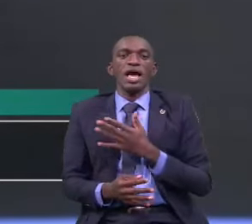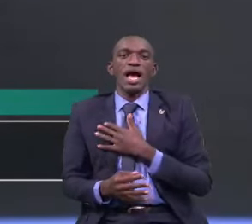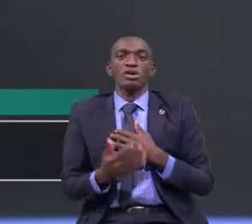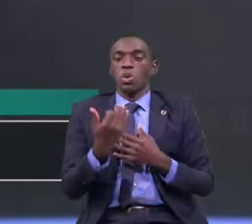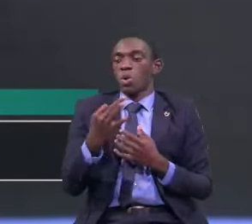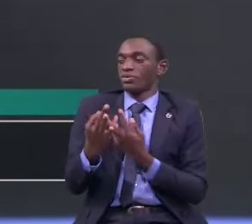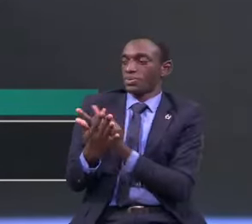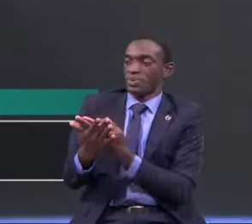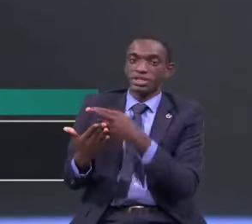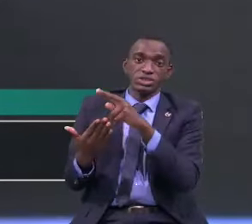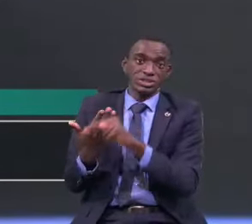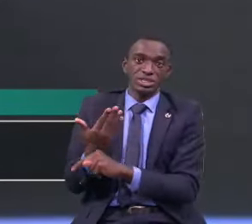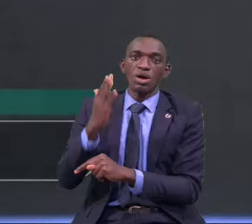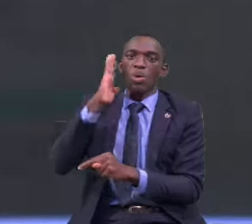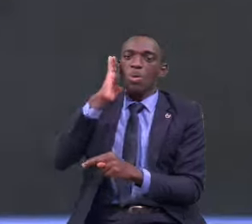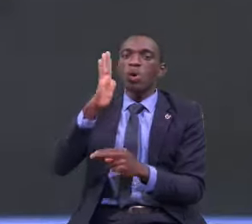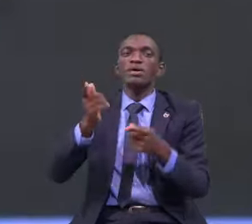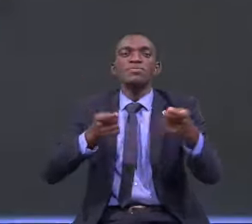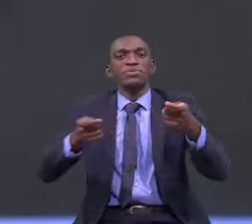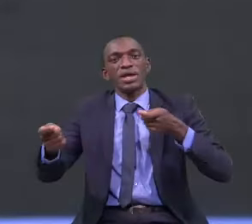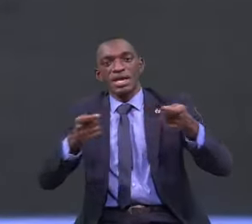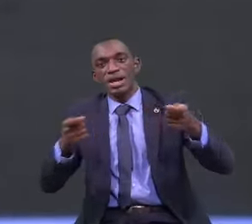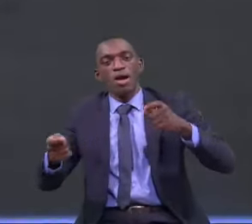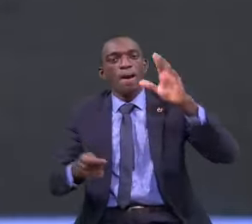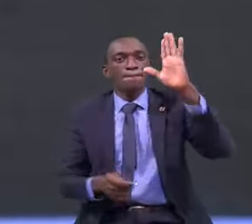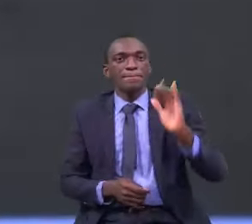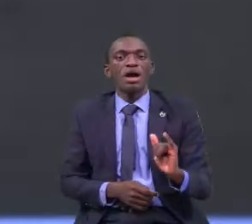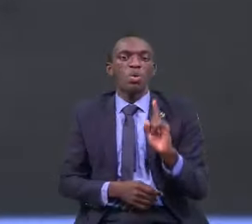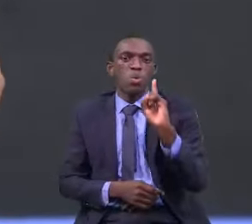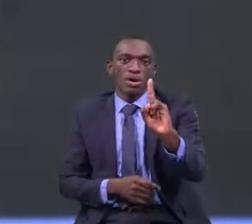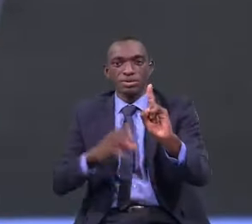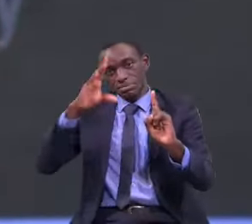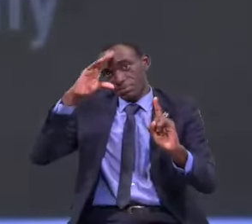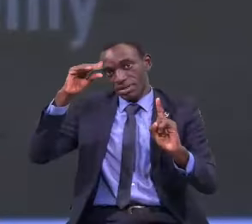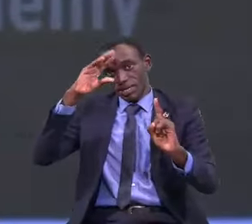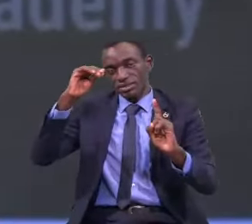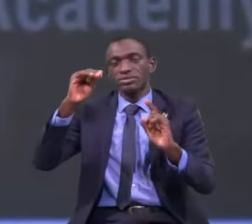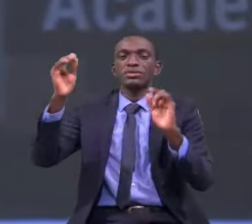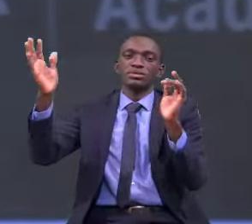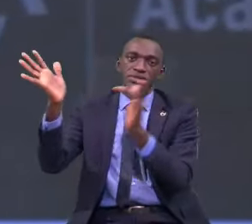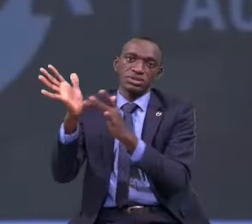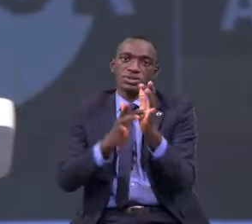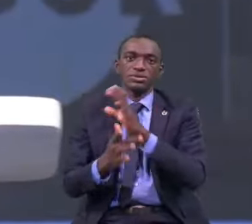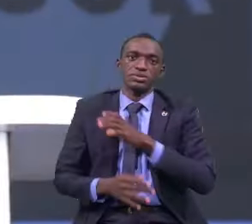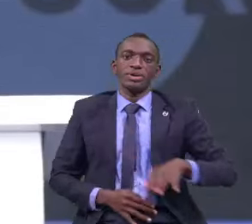righteousness shall reign by one Jesus Christ.